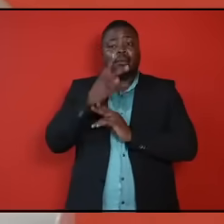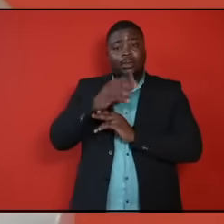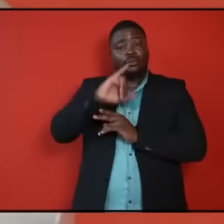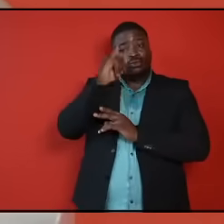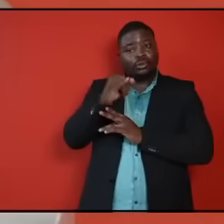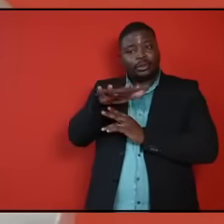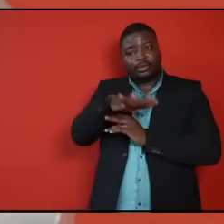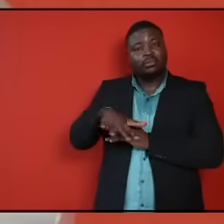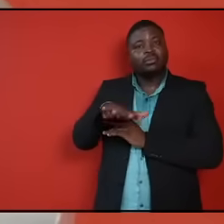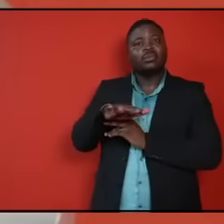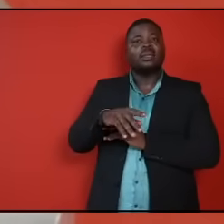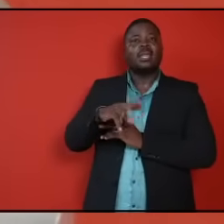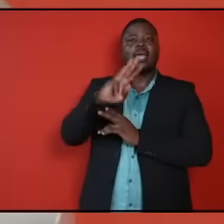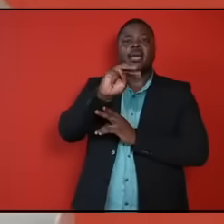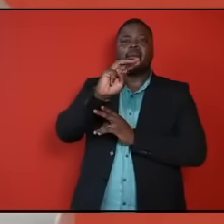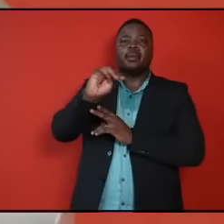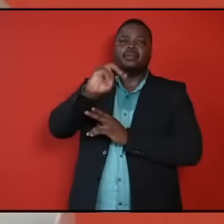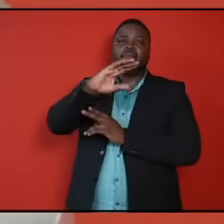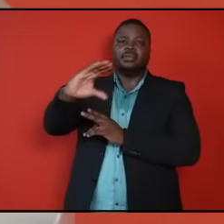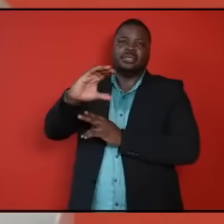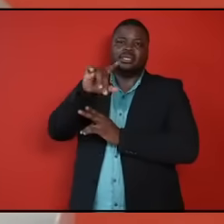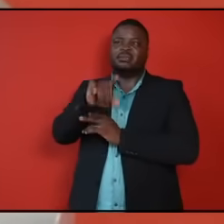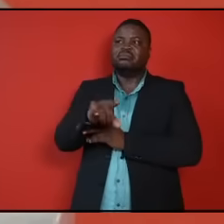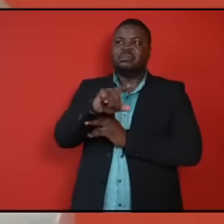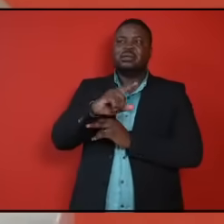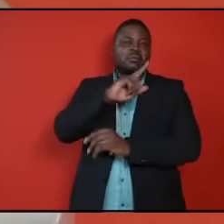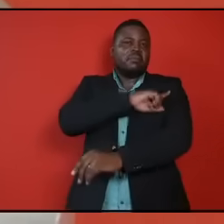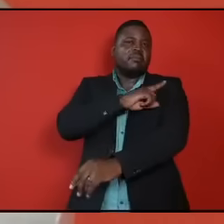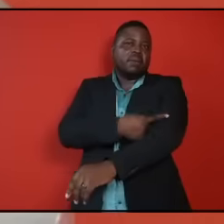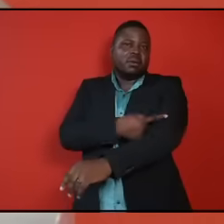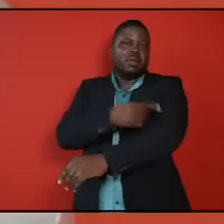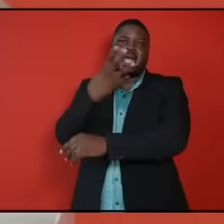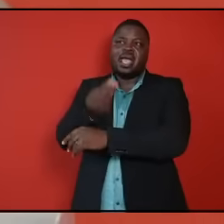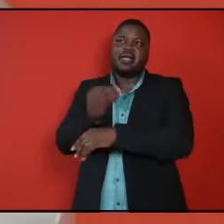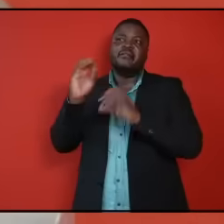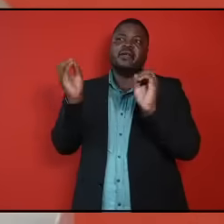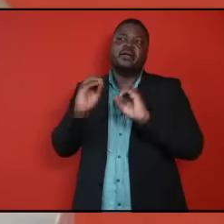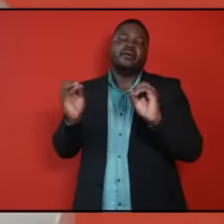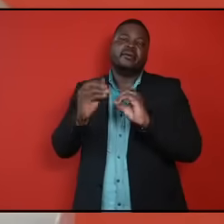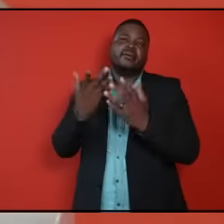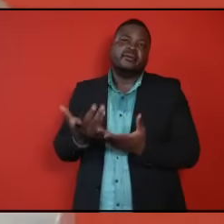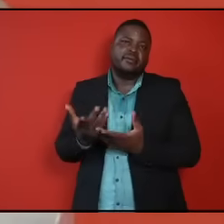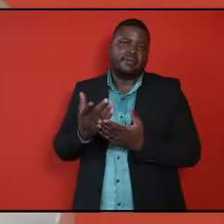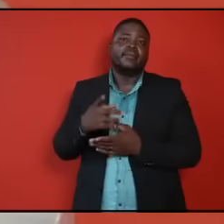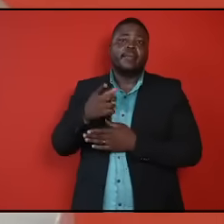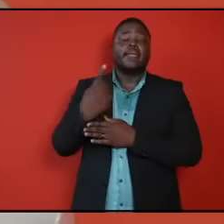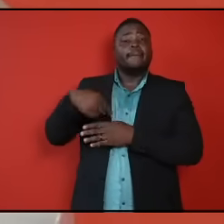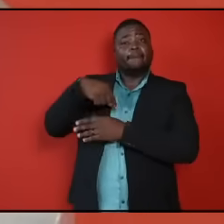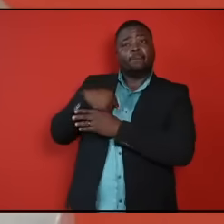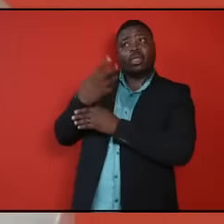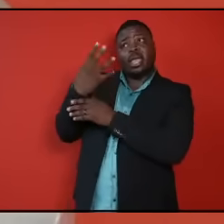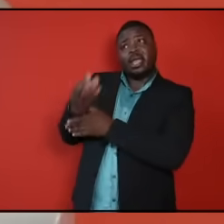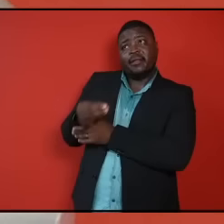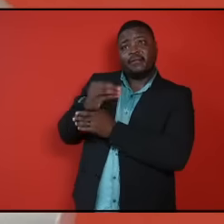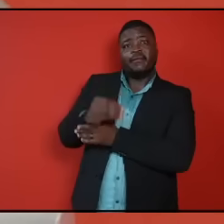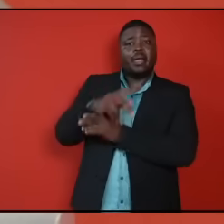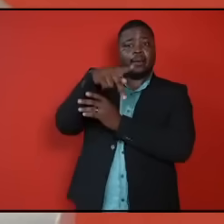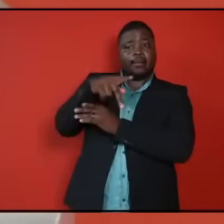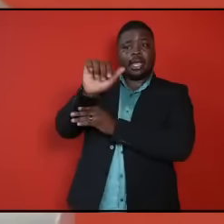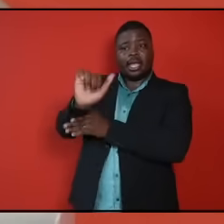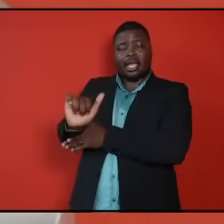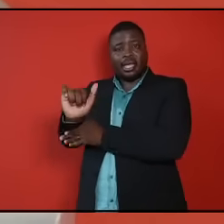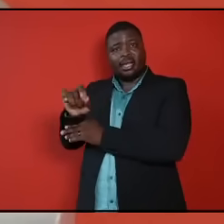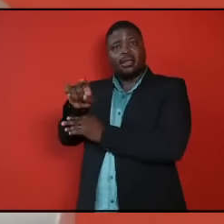MMCs, yet in numbers were bigger than the PA, and the PA is given strategic positions in